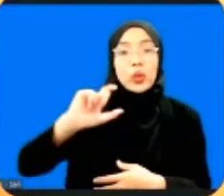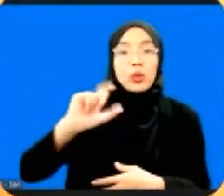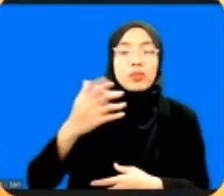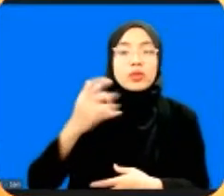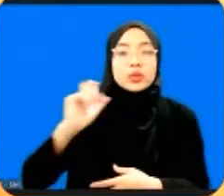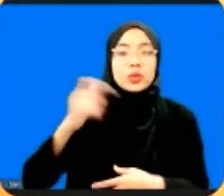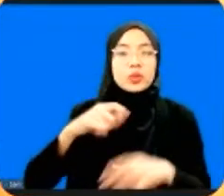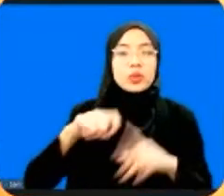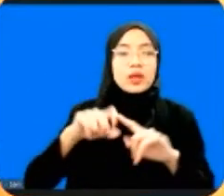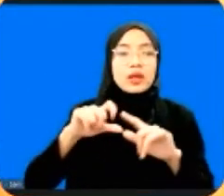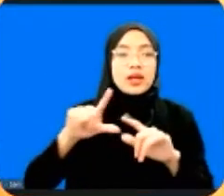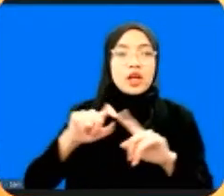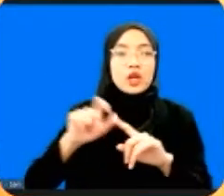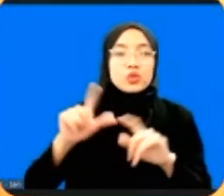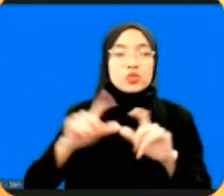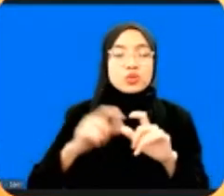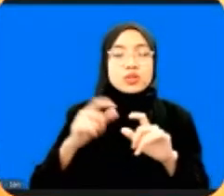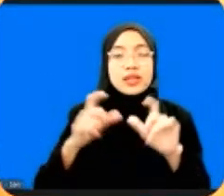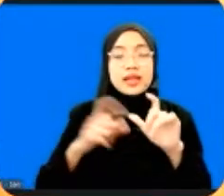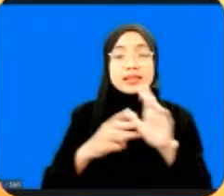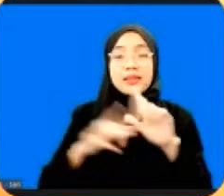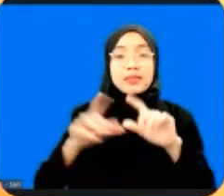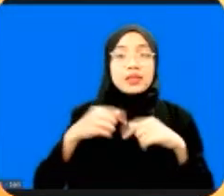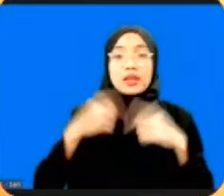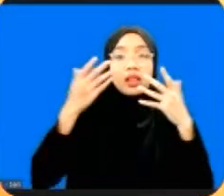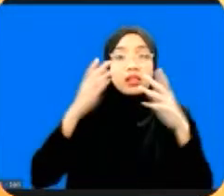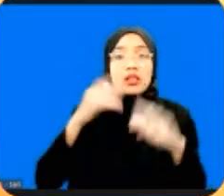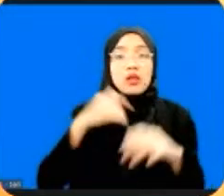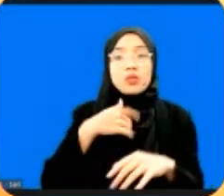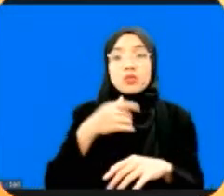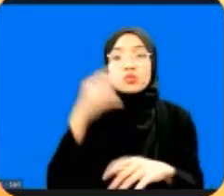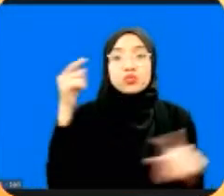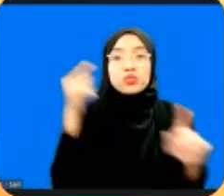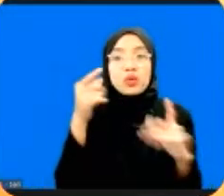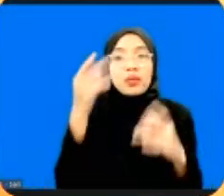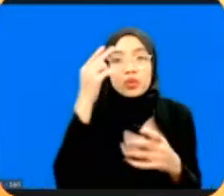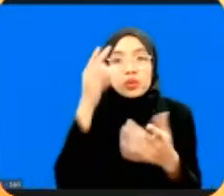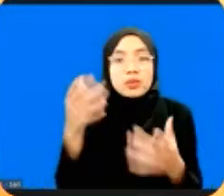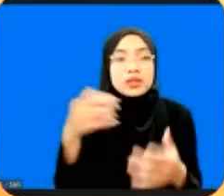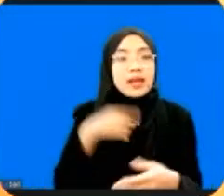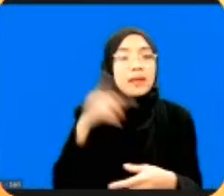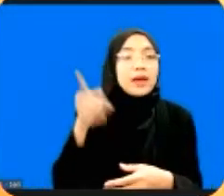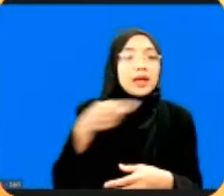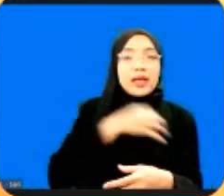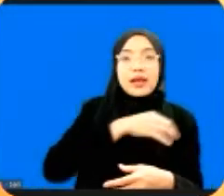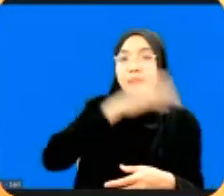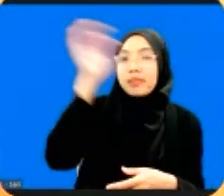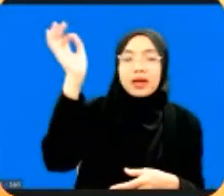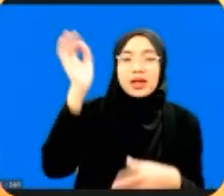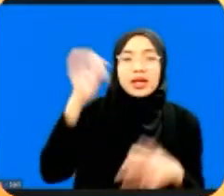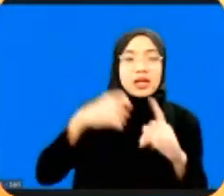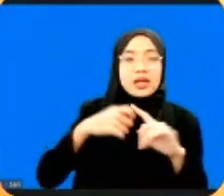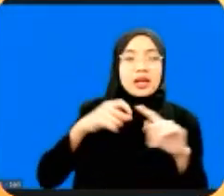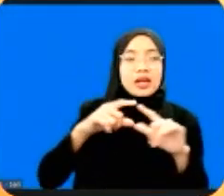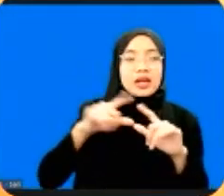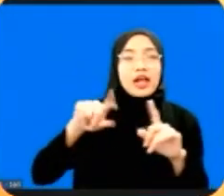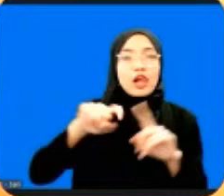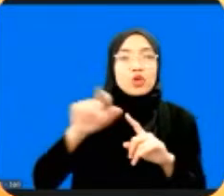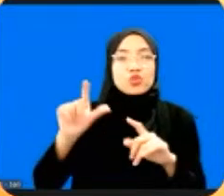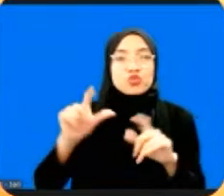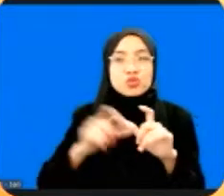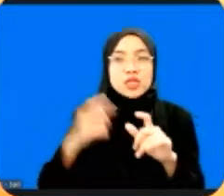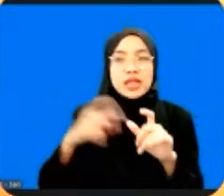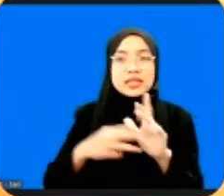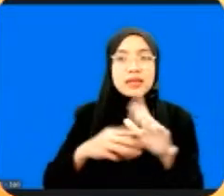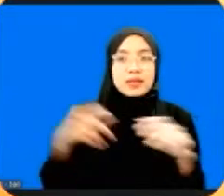do we have to learn that? I think kids would be better off if they all learn digital literacy instead as a basic sort of requirement